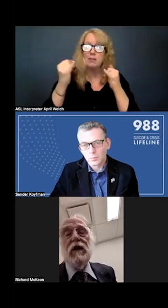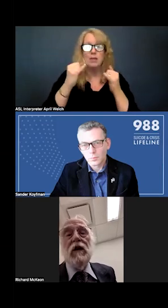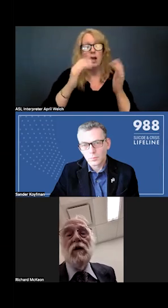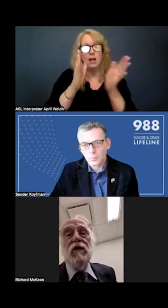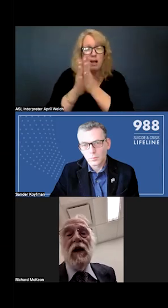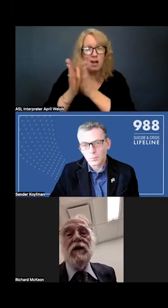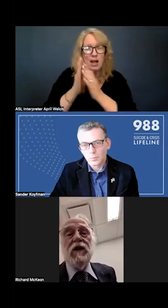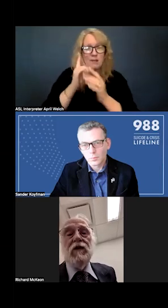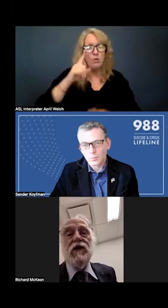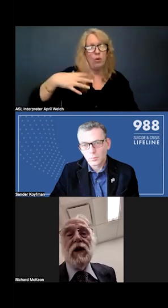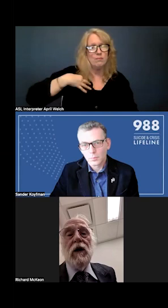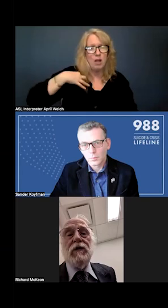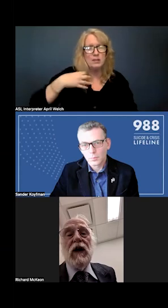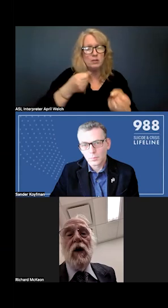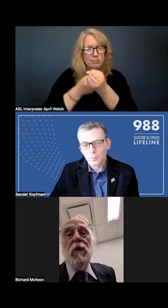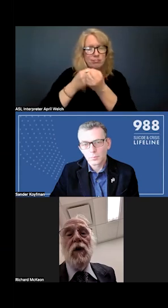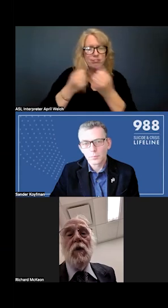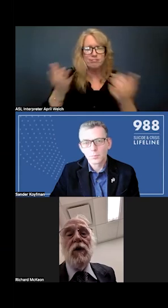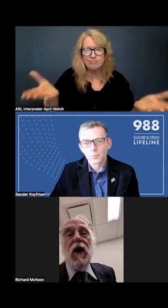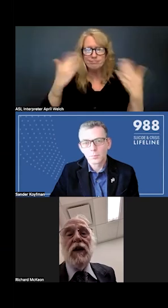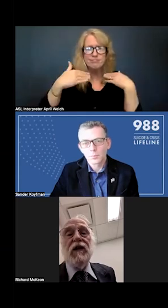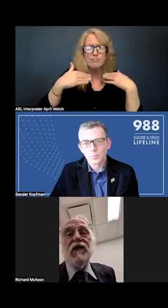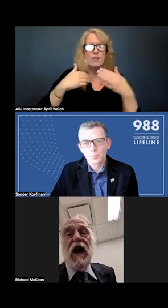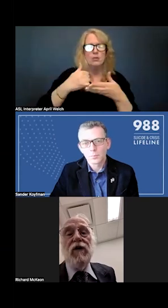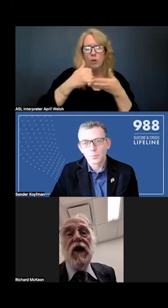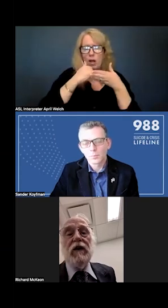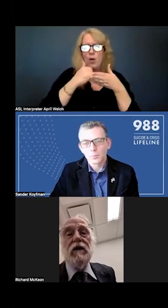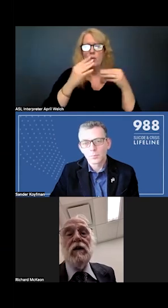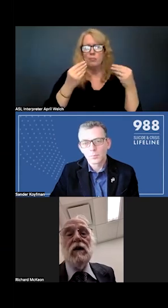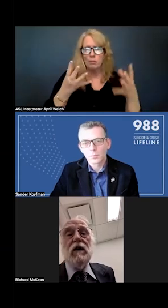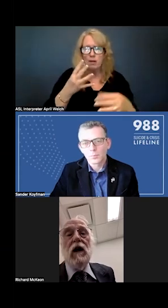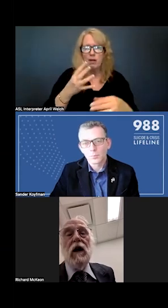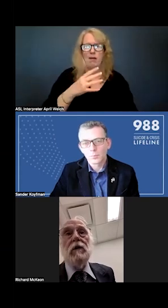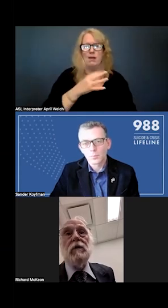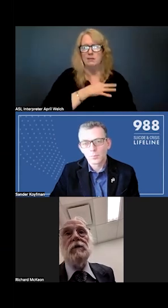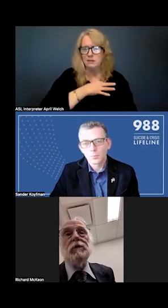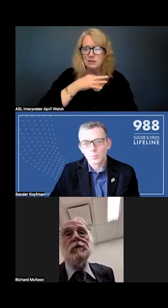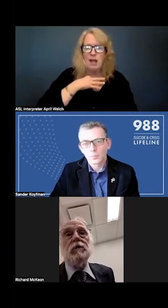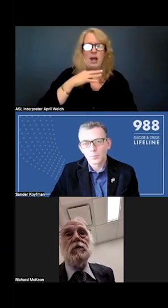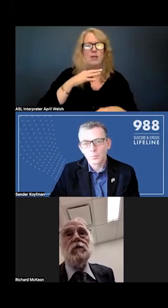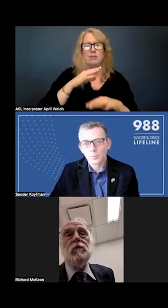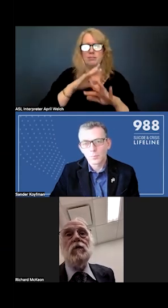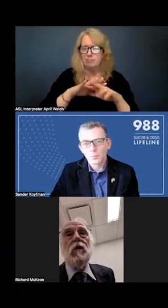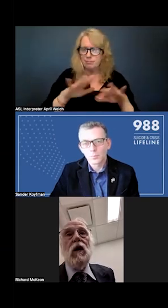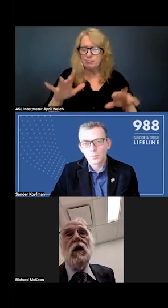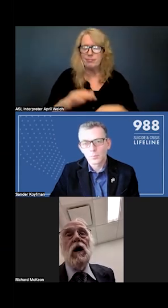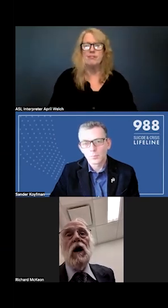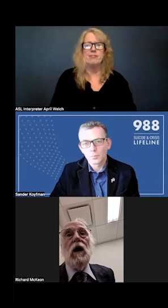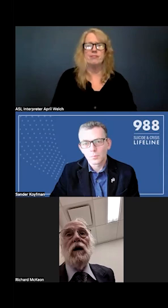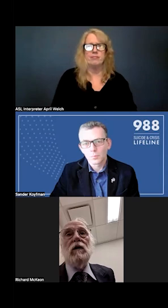funded volunteers to come to help provide the staffing for